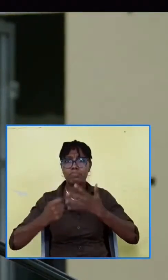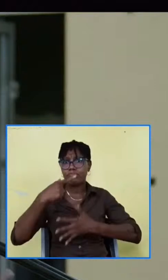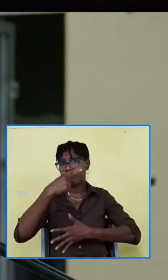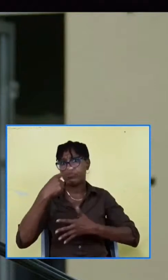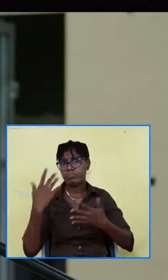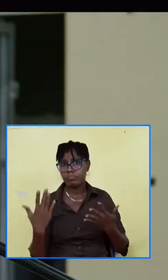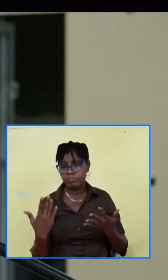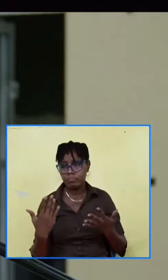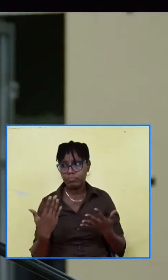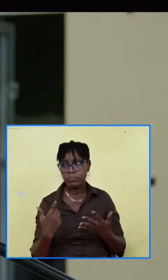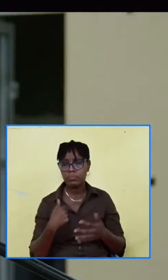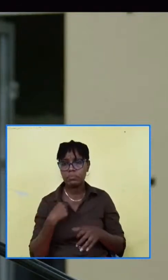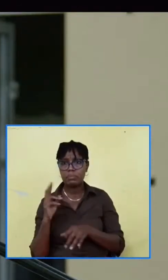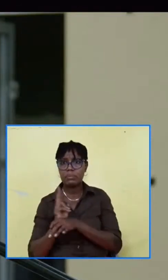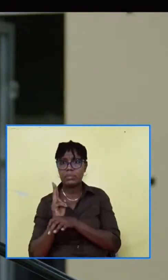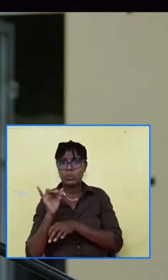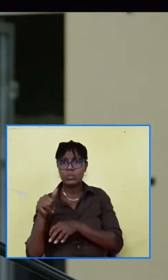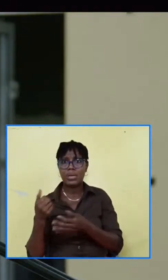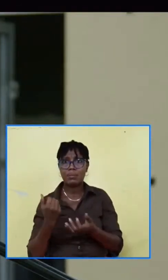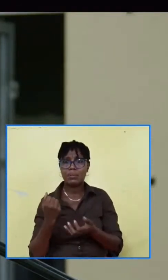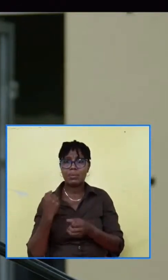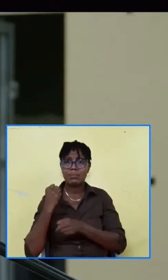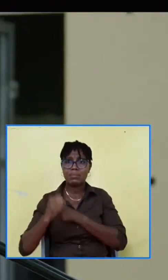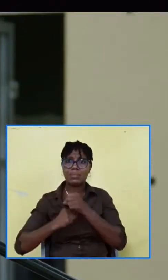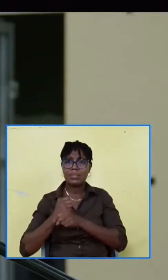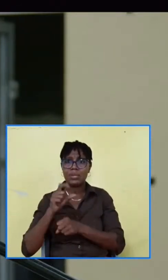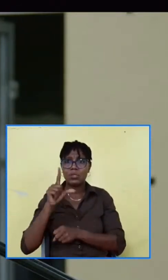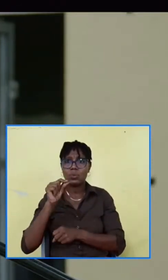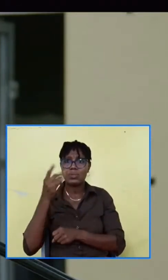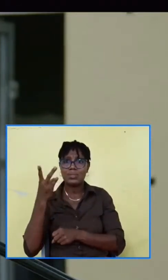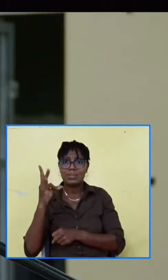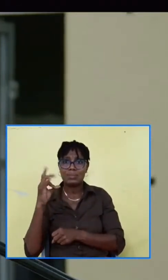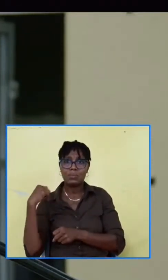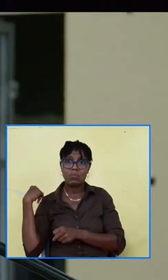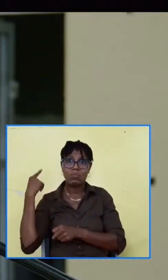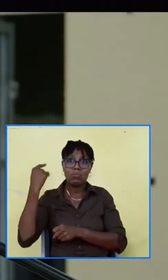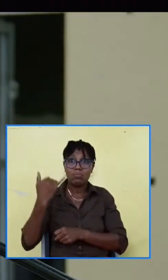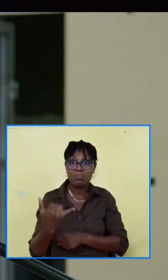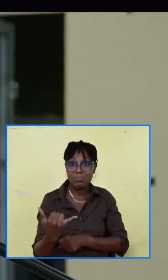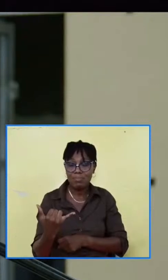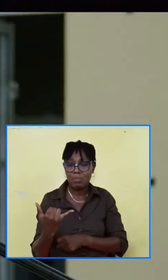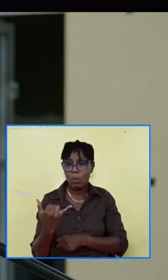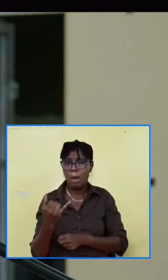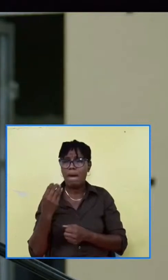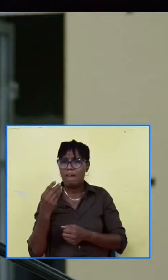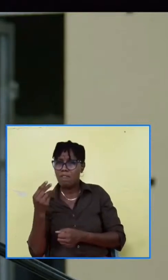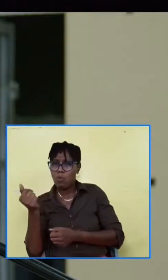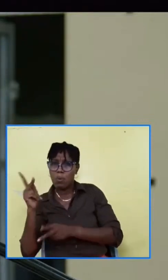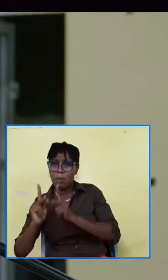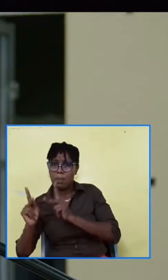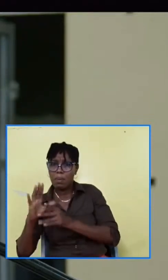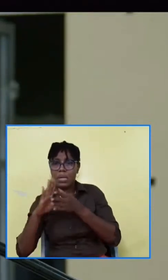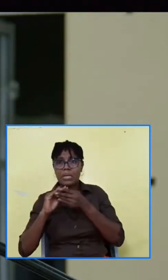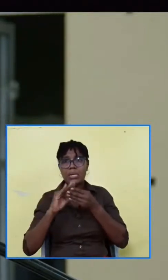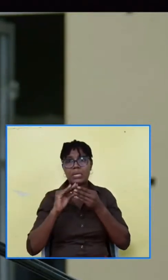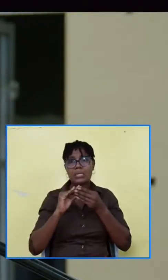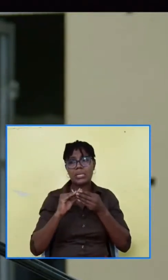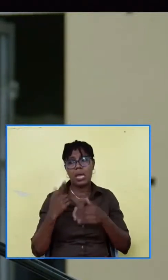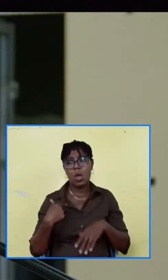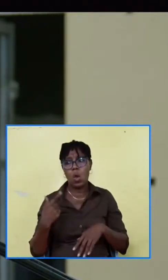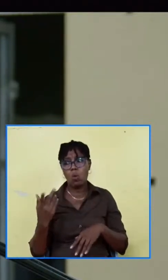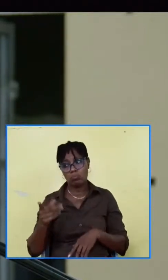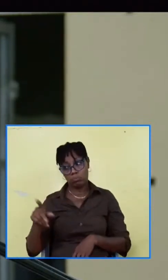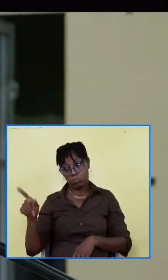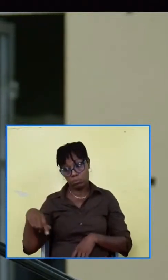been using that, and I would say that from 2017, I and a few others have been saying, I hope none of you are relying on the